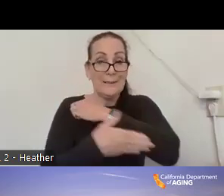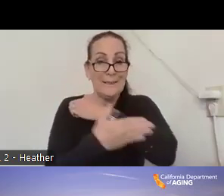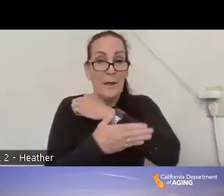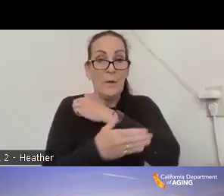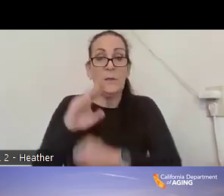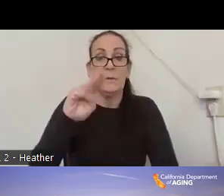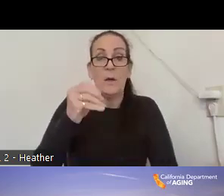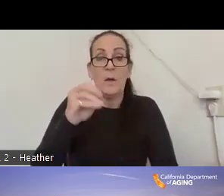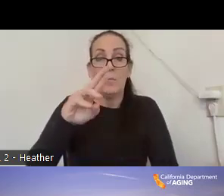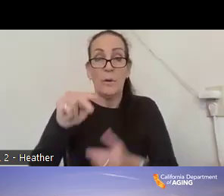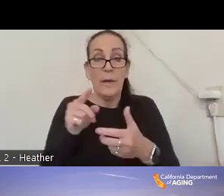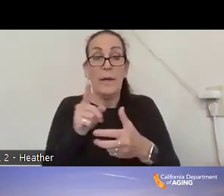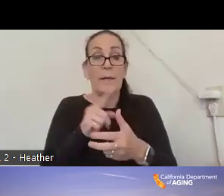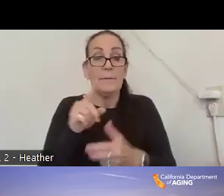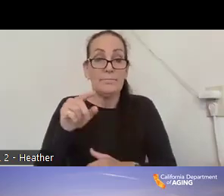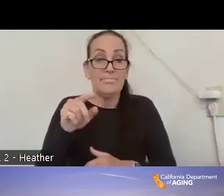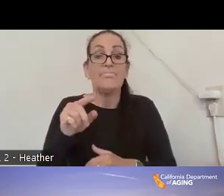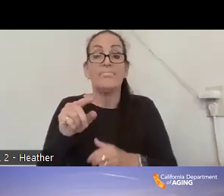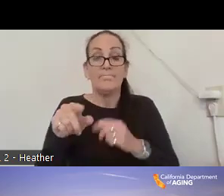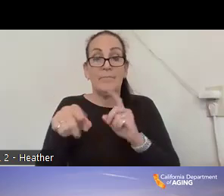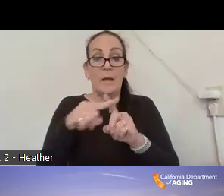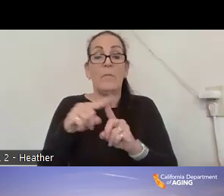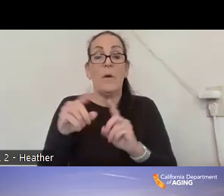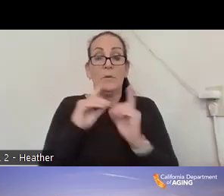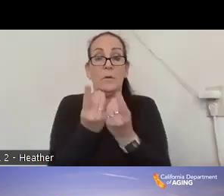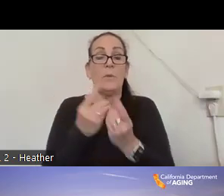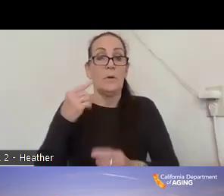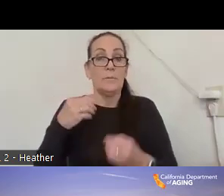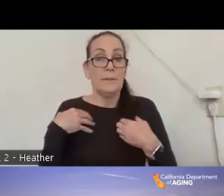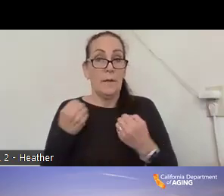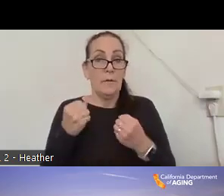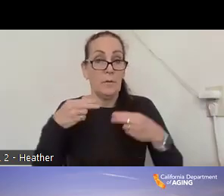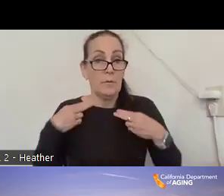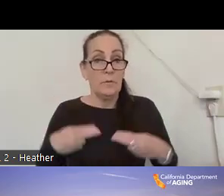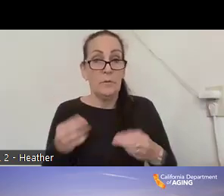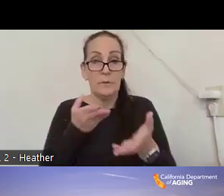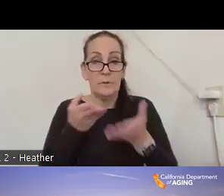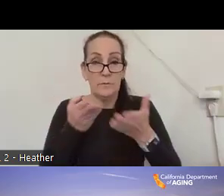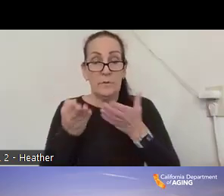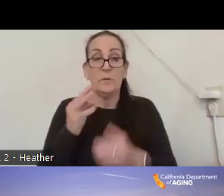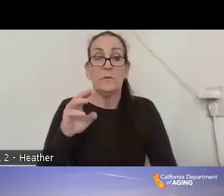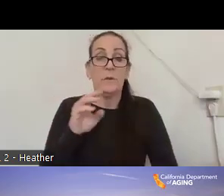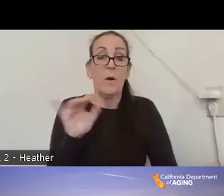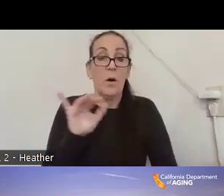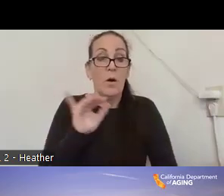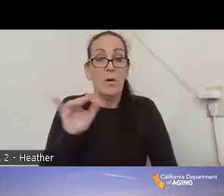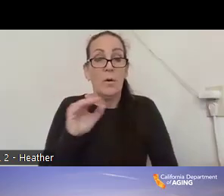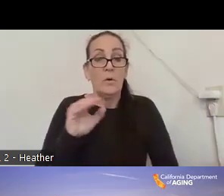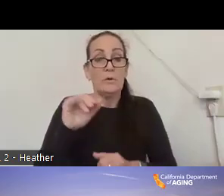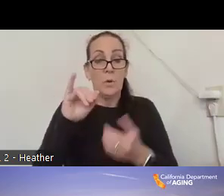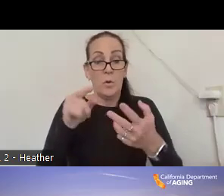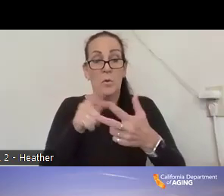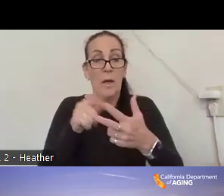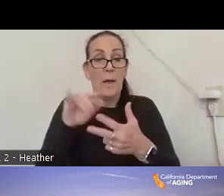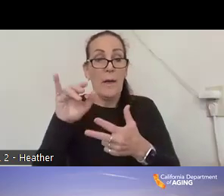Aging and PSA 24. And then also in Sonoma County, the Human Services Department. We've also enlisted